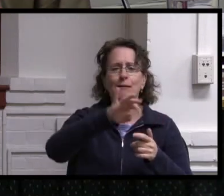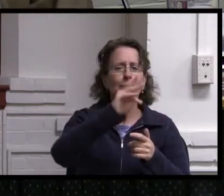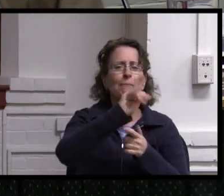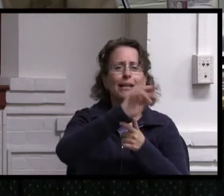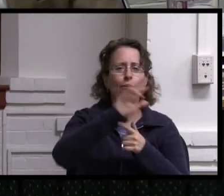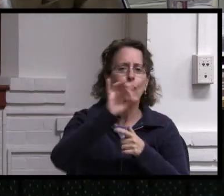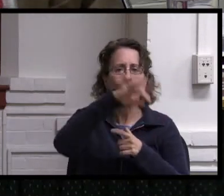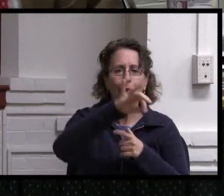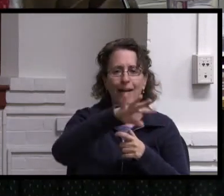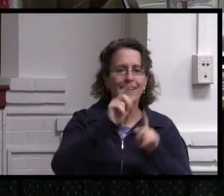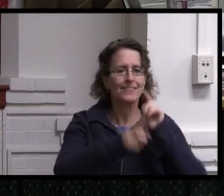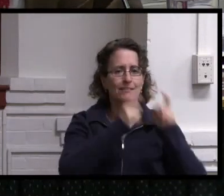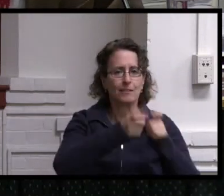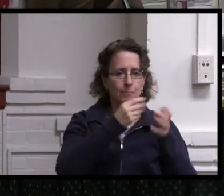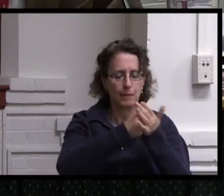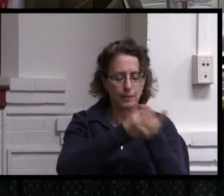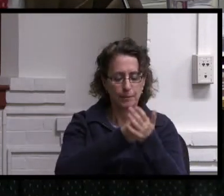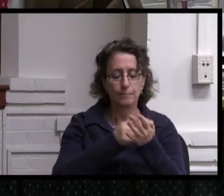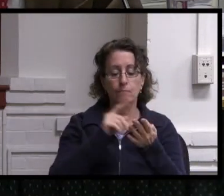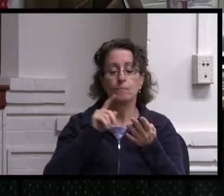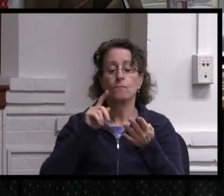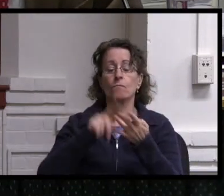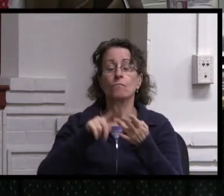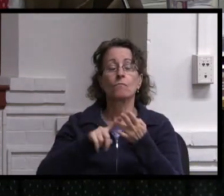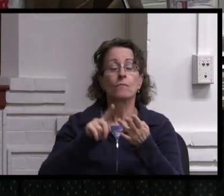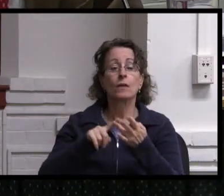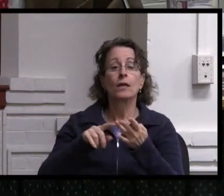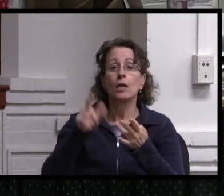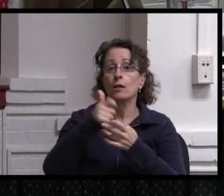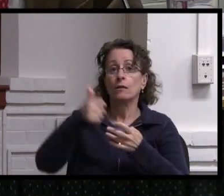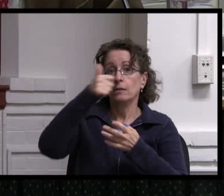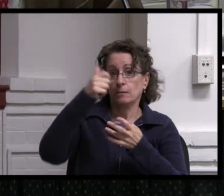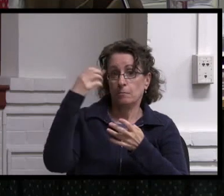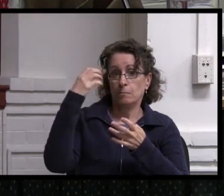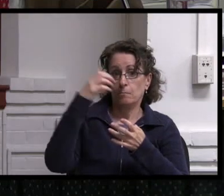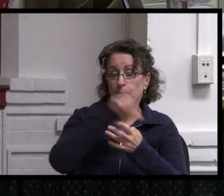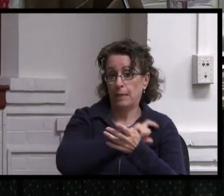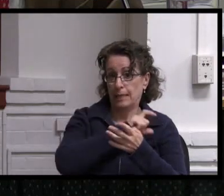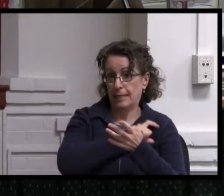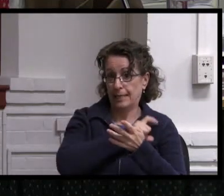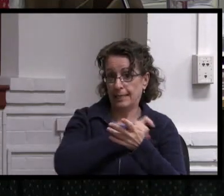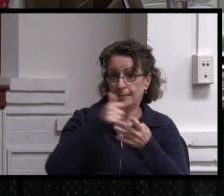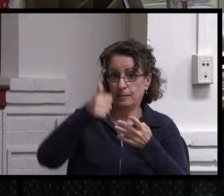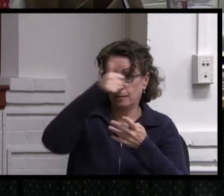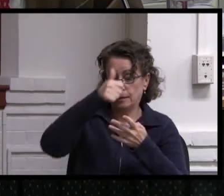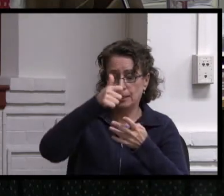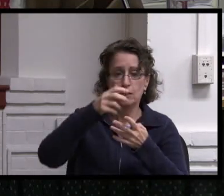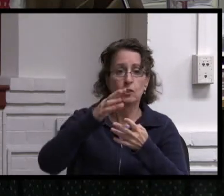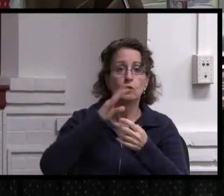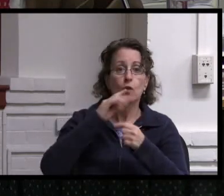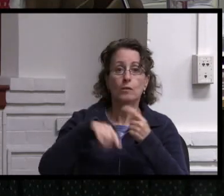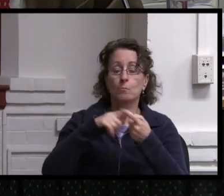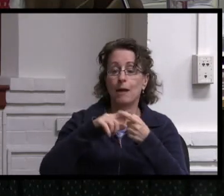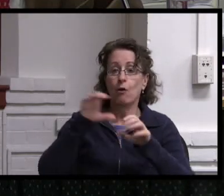talked about the outreach task force, which it sounds like you're gung-ho